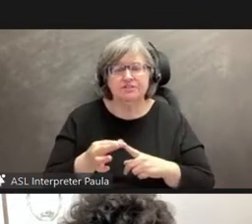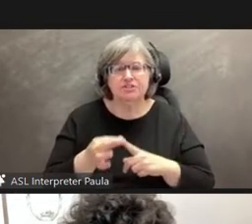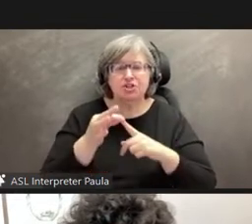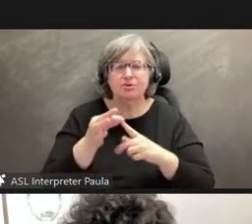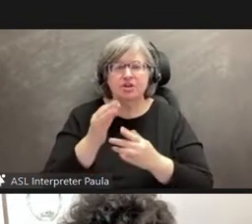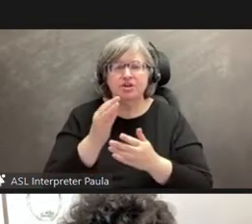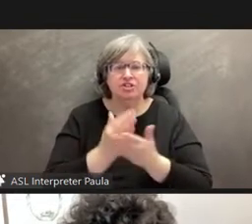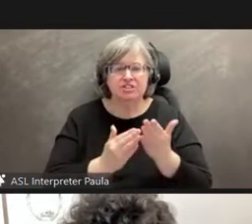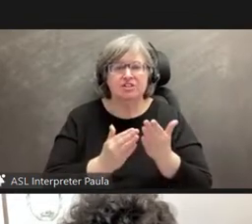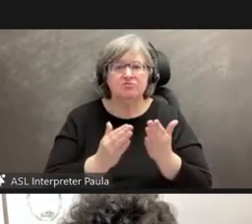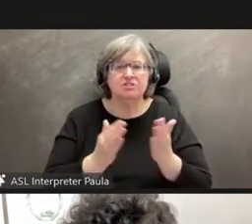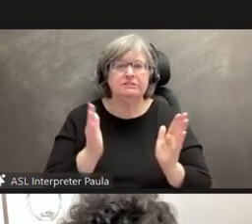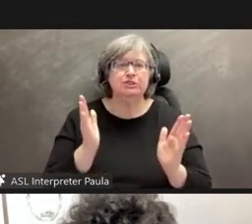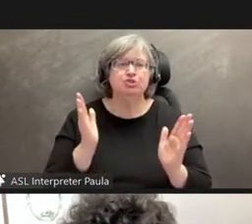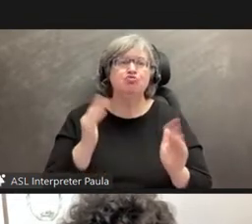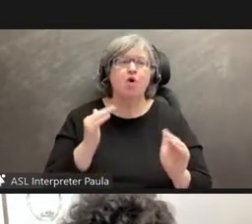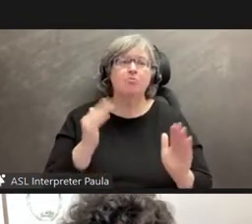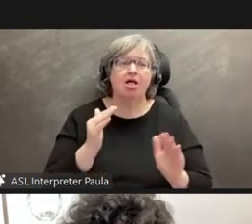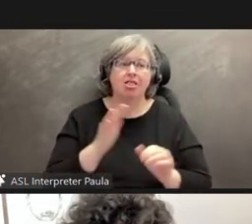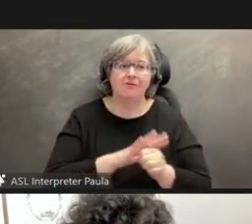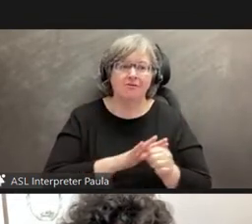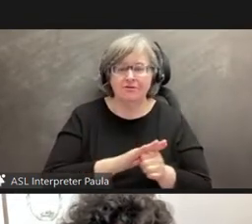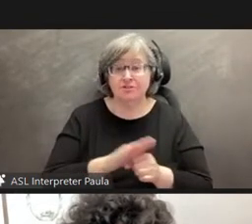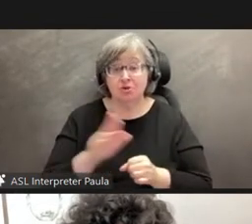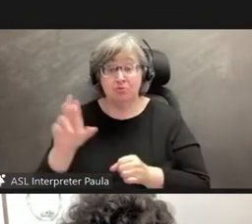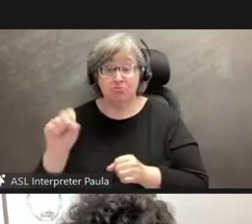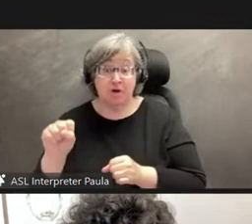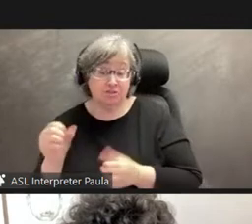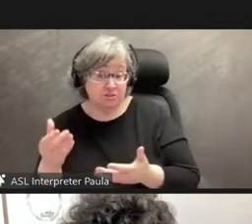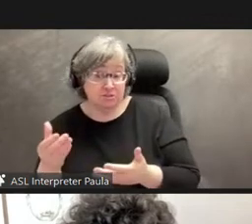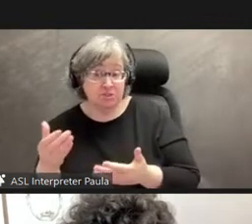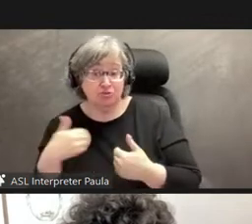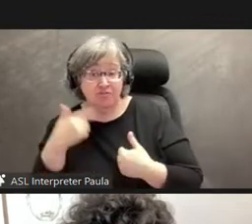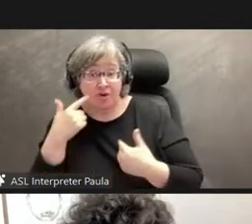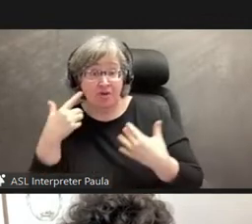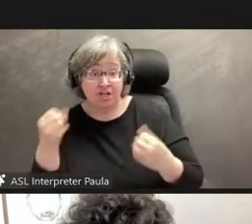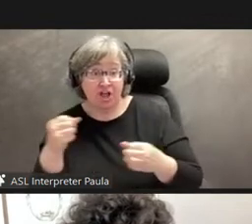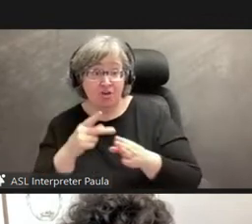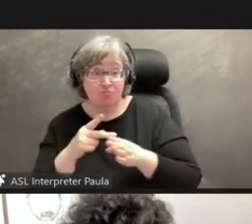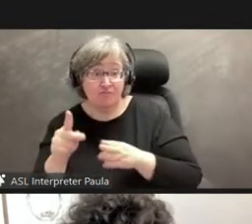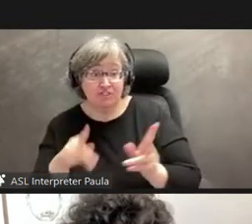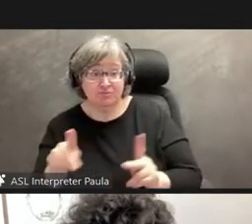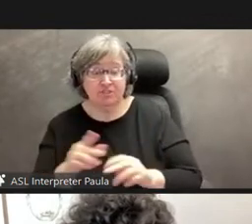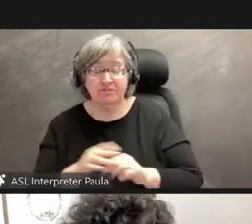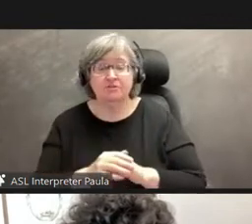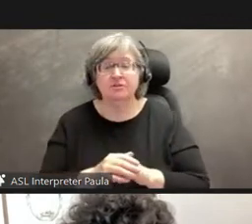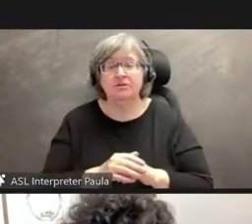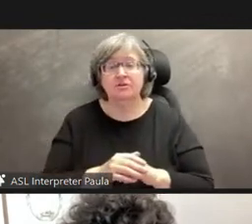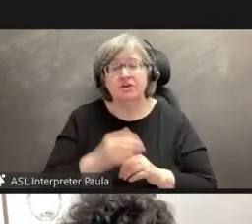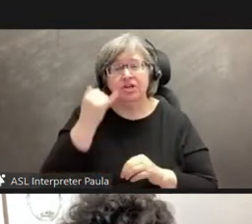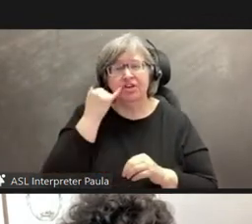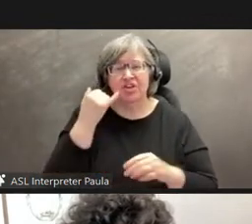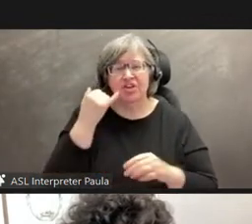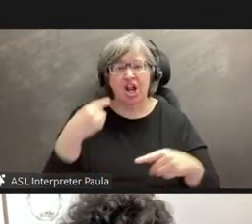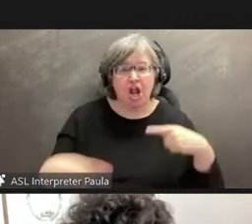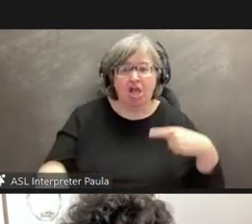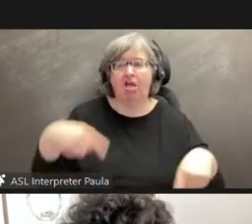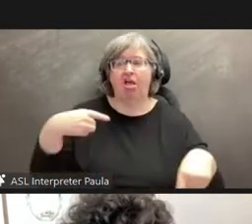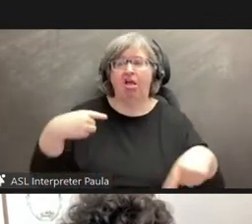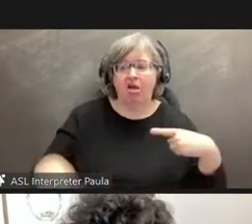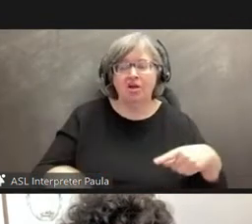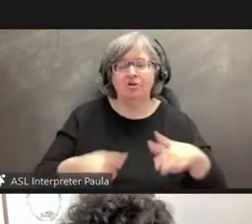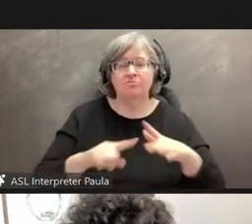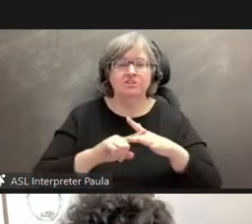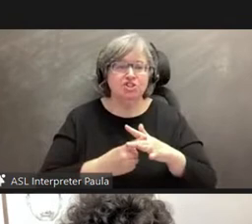of the troubled areas, or even the buses, so that you know, when some kind of argument starts